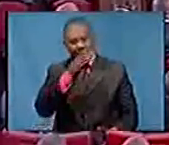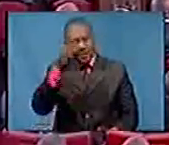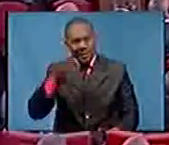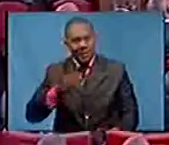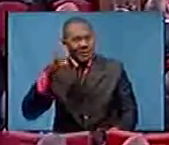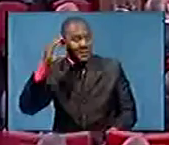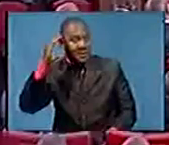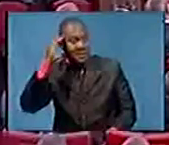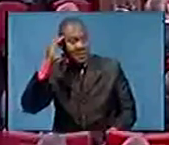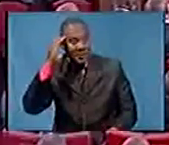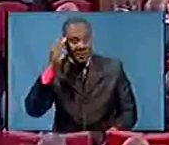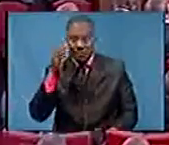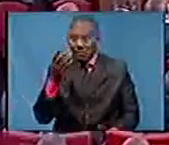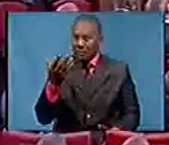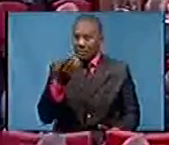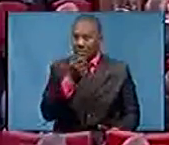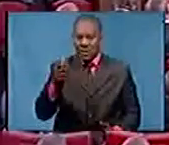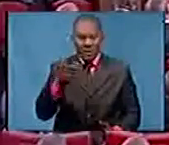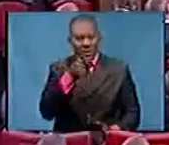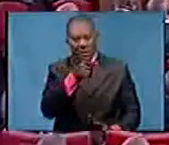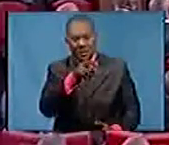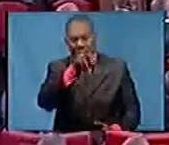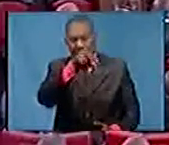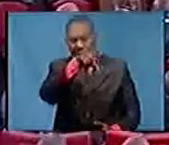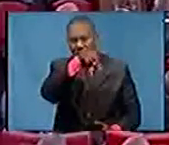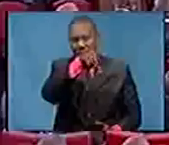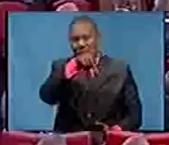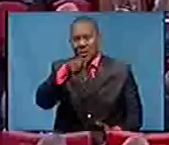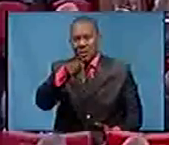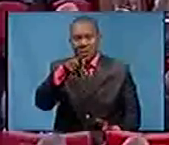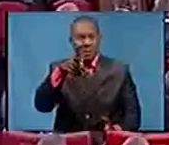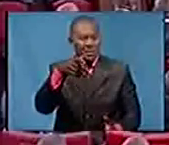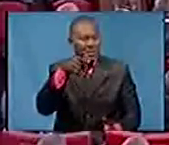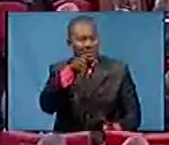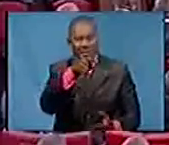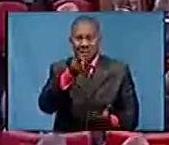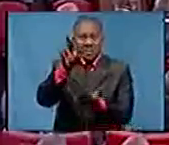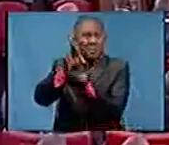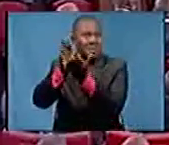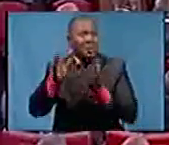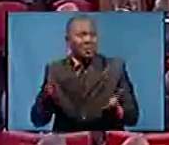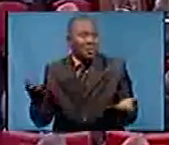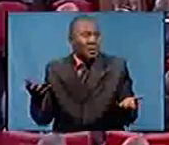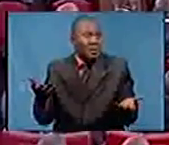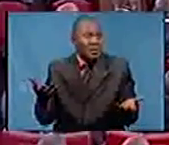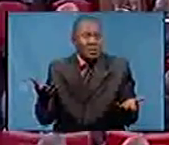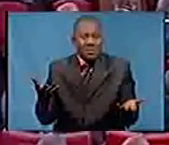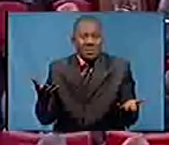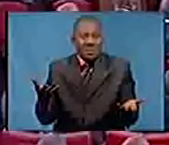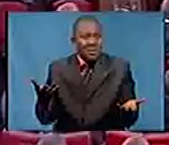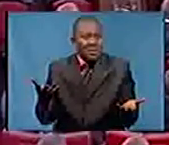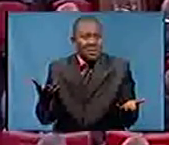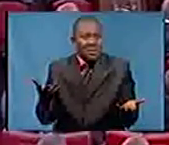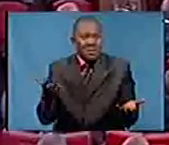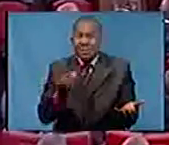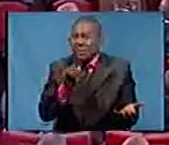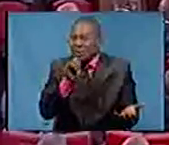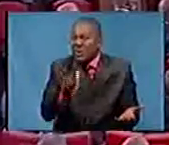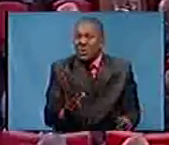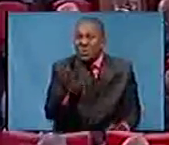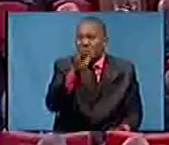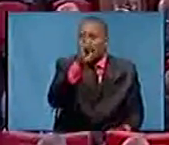any condemnation from the leadership of the political party he is general secretary of. Not a